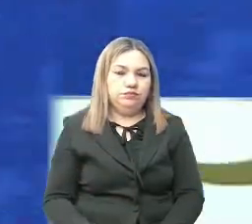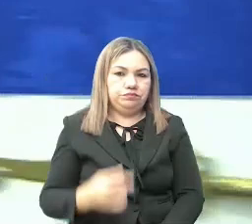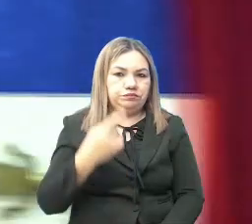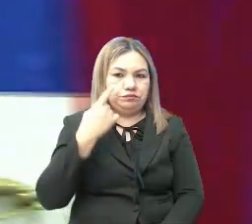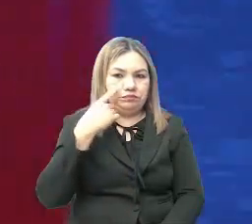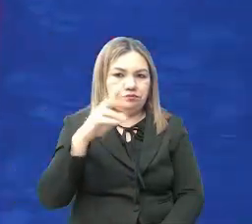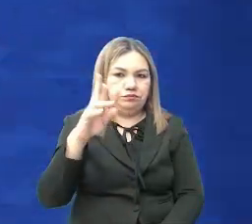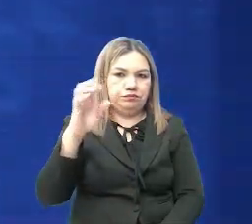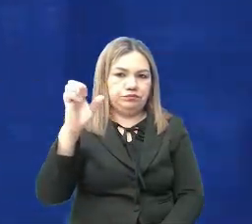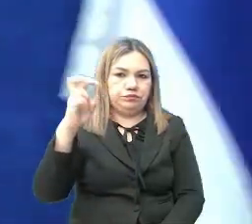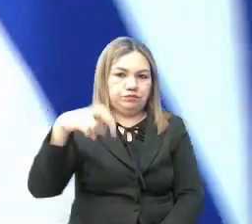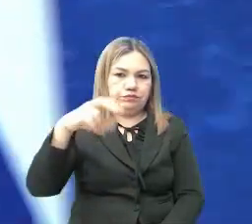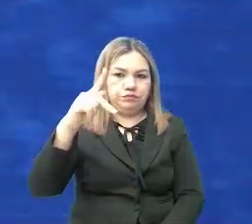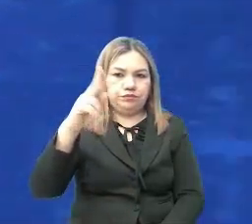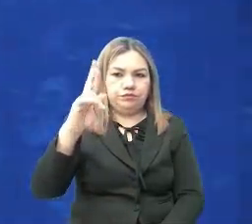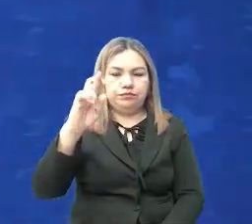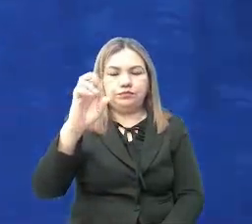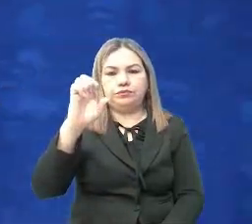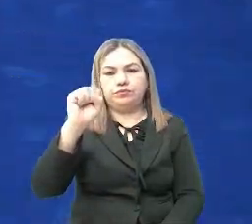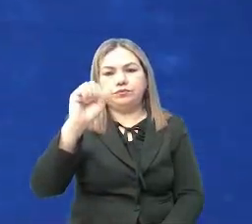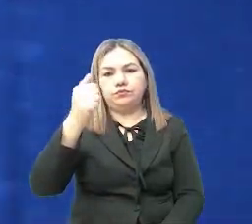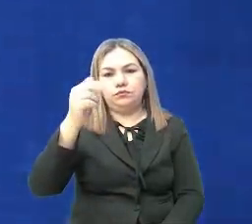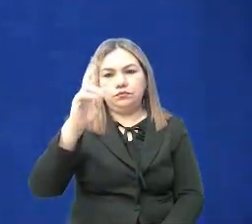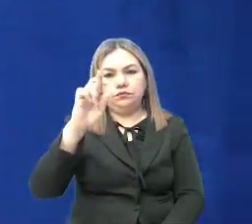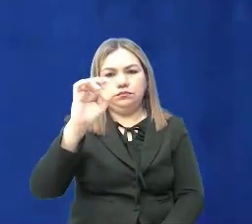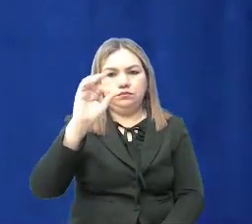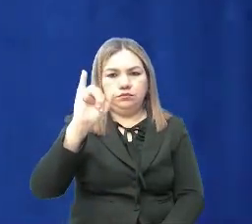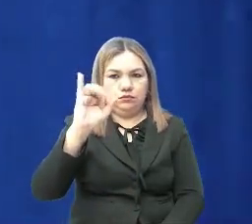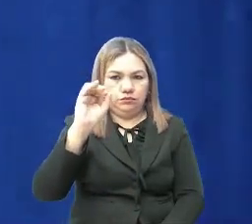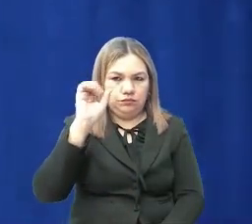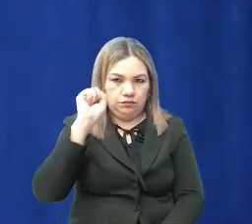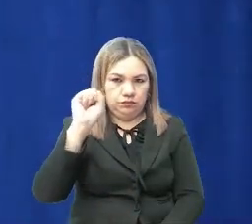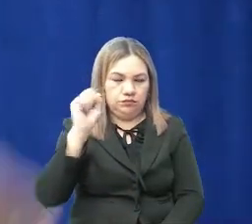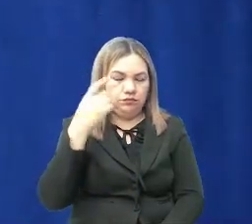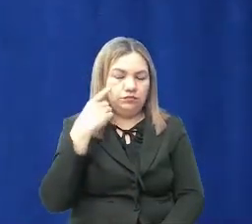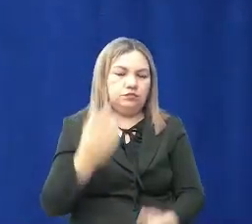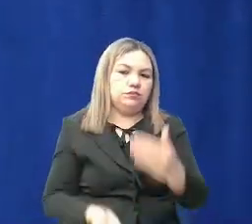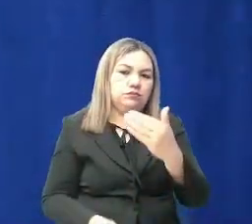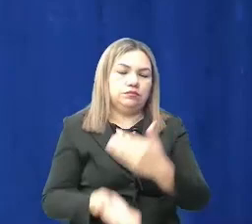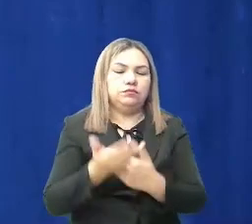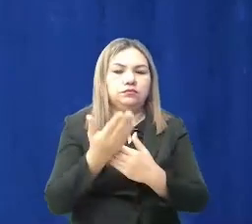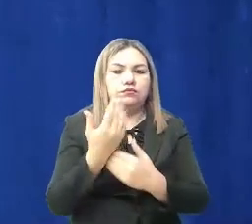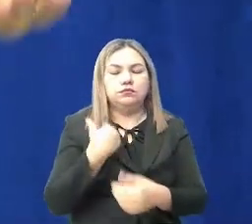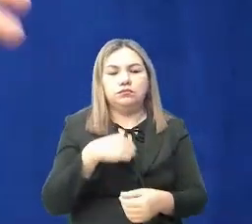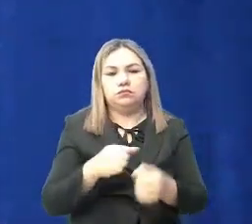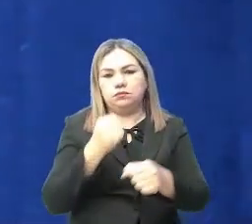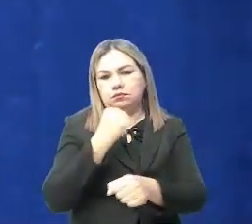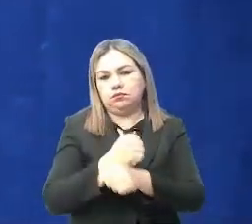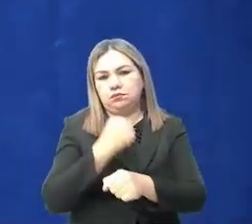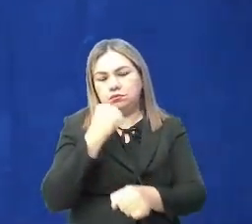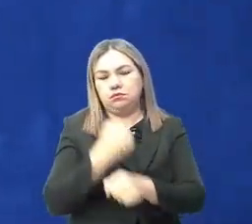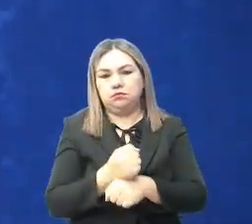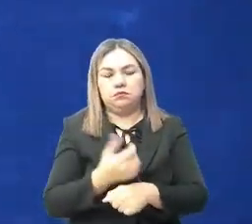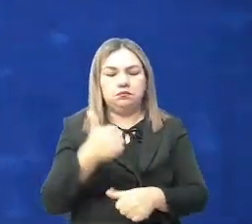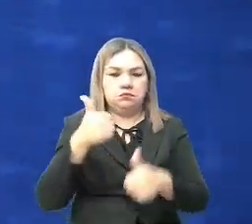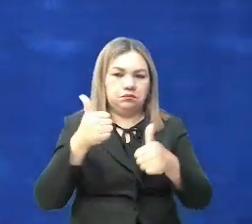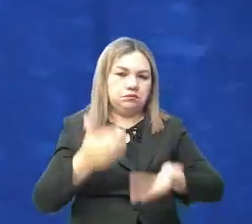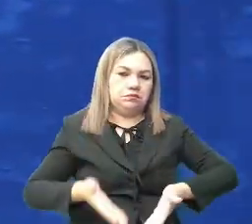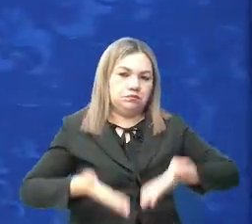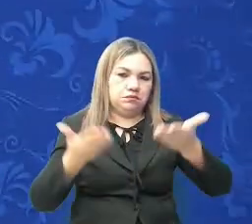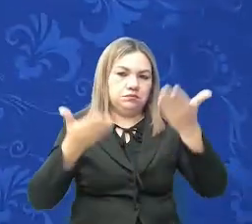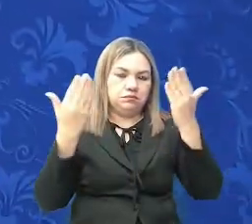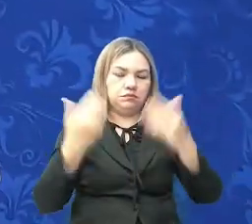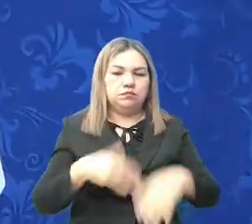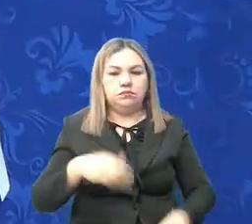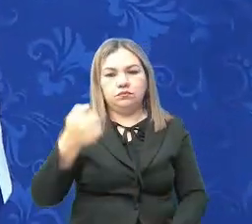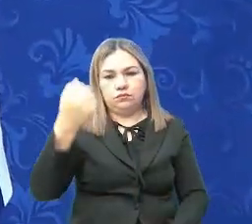I see businessmen that are lifted here. I see men and women of business that are being lifted.